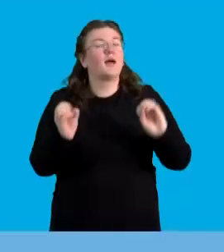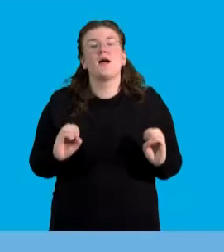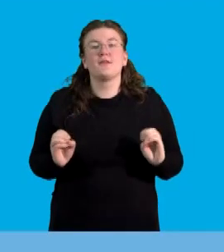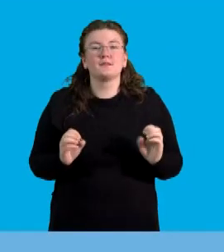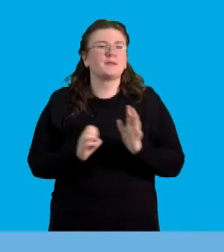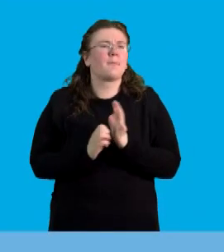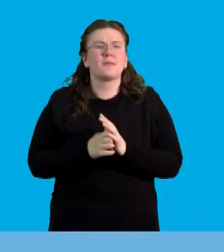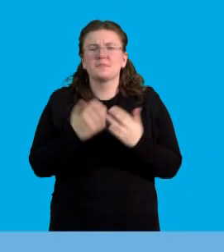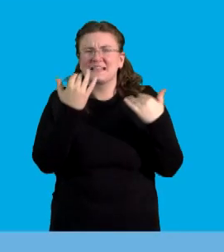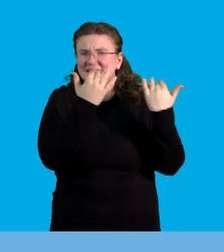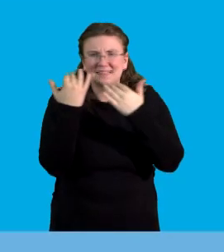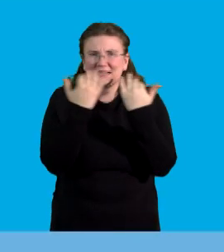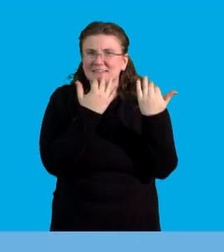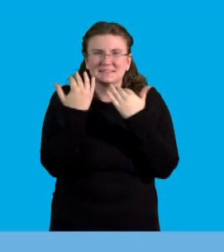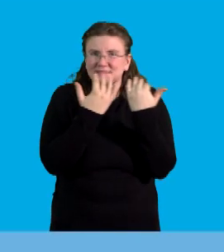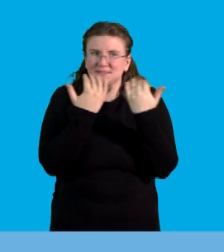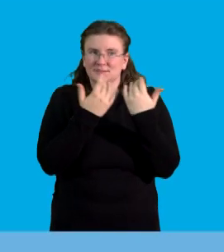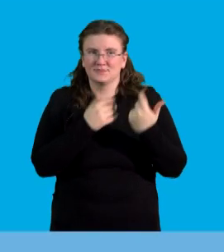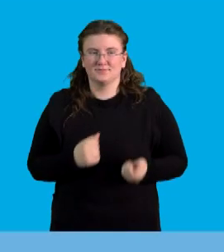for instance, say plastic.